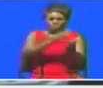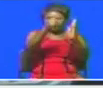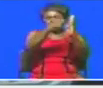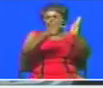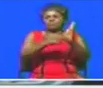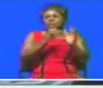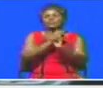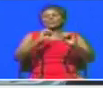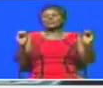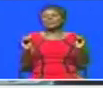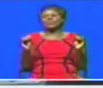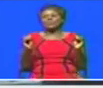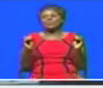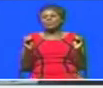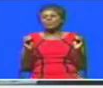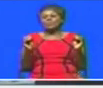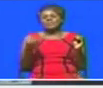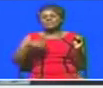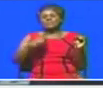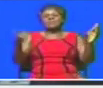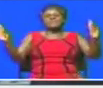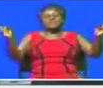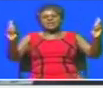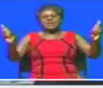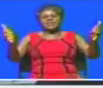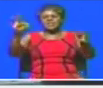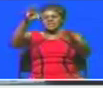conditions. We are ready for this election.